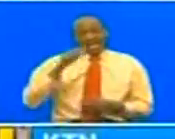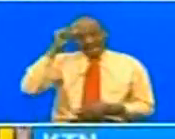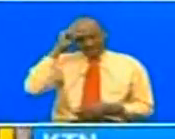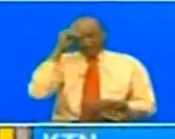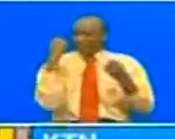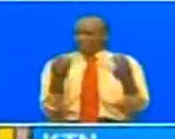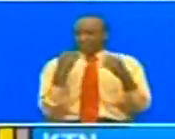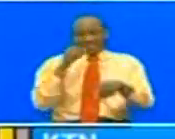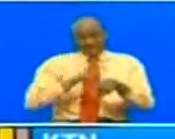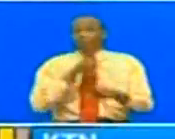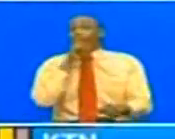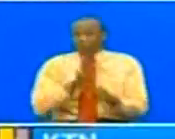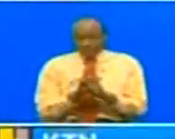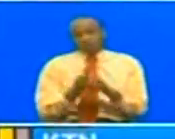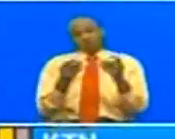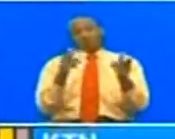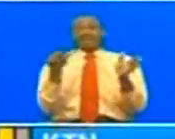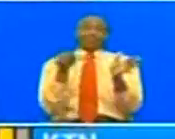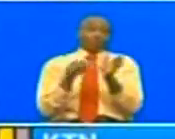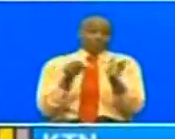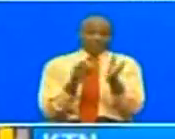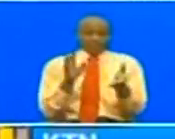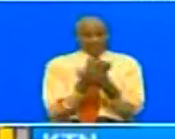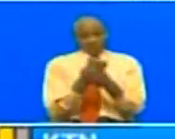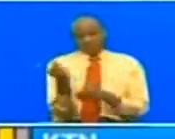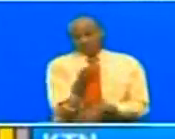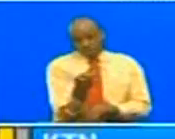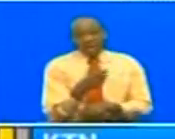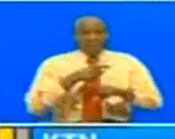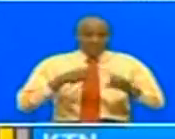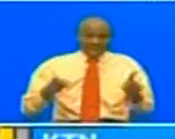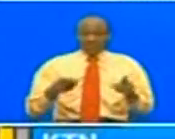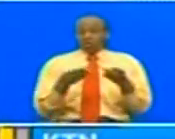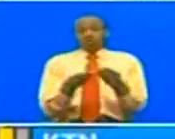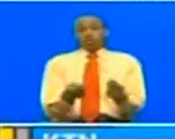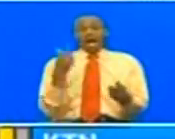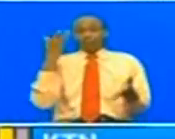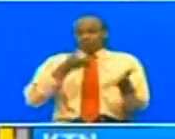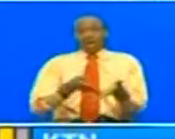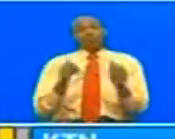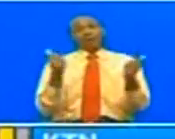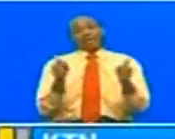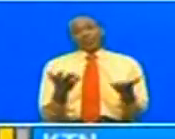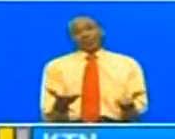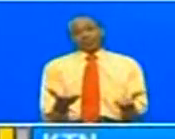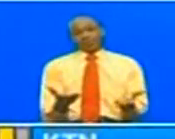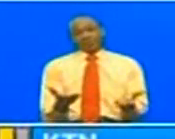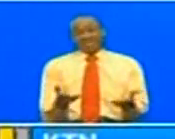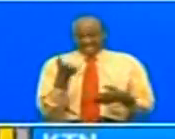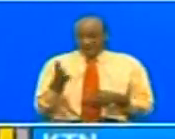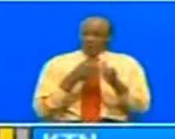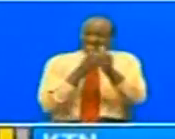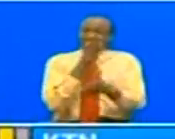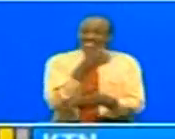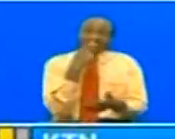numerous occasions promised to deal with the hostility. However, no concrete solution has ever been arrived at. The leaders here